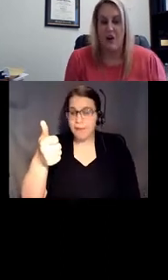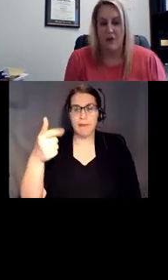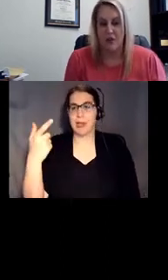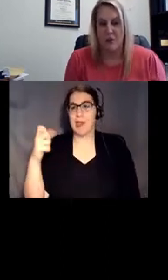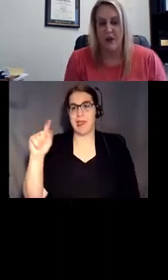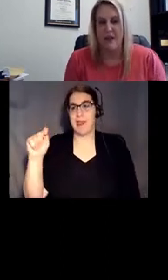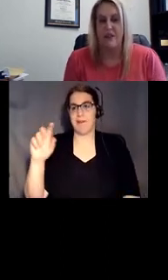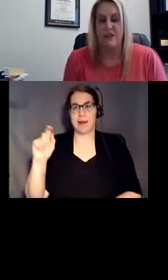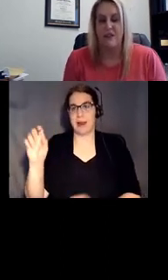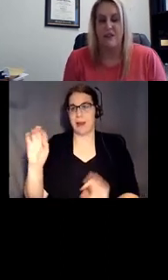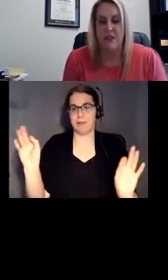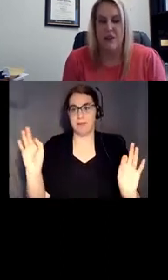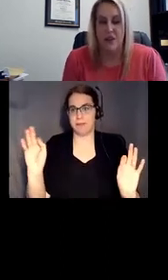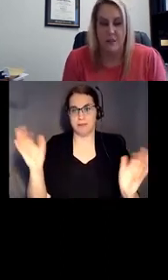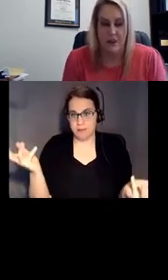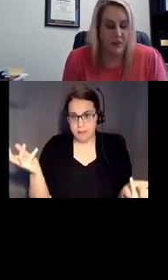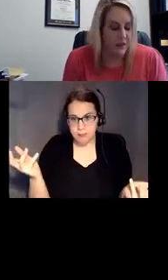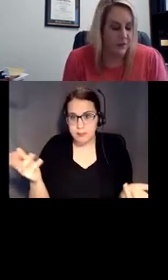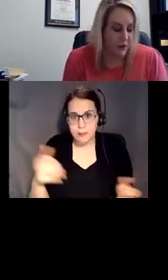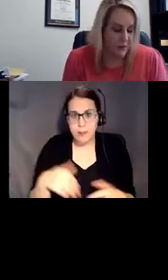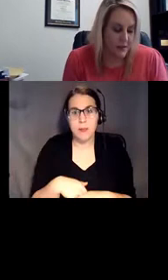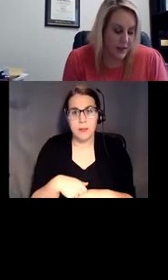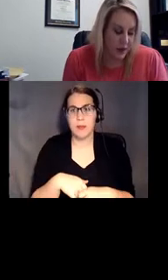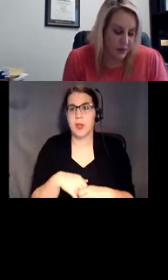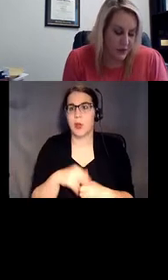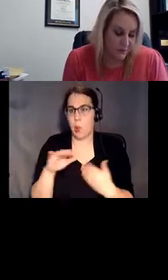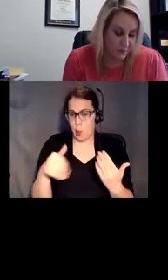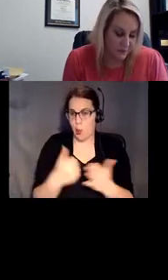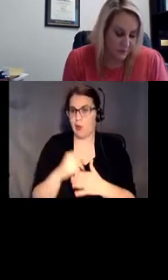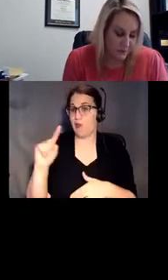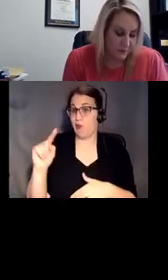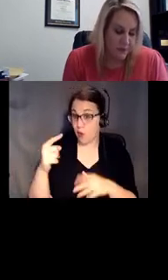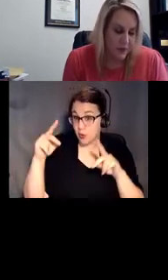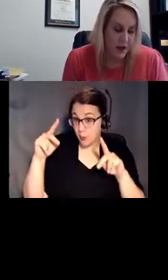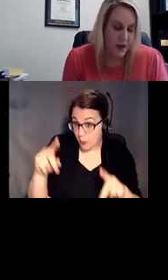there, and all first parties trusts are going to be funded for themselves.